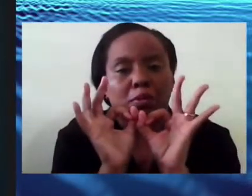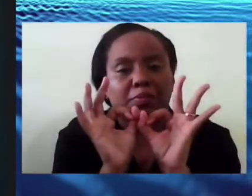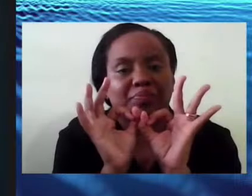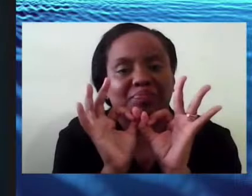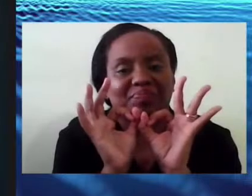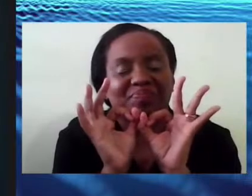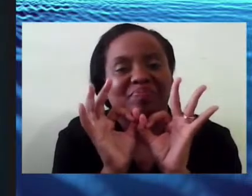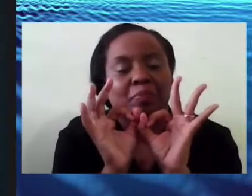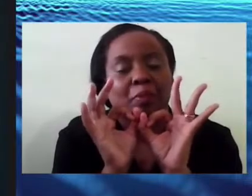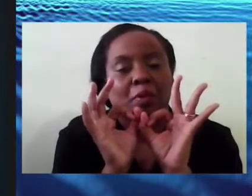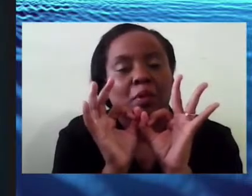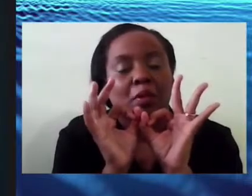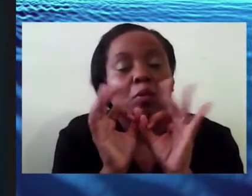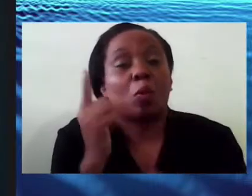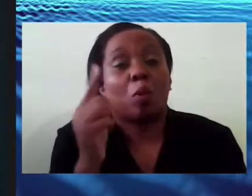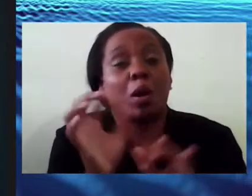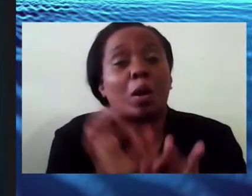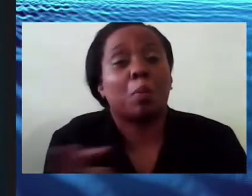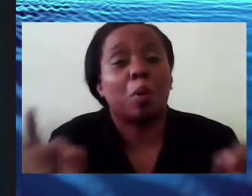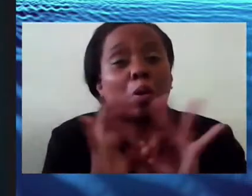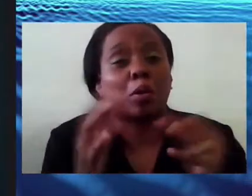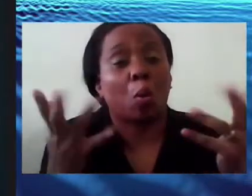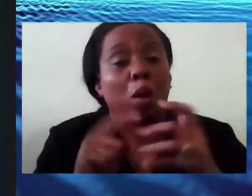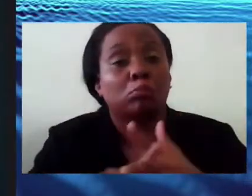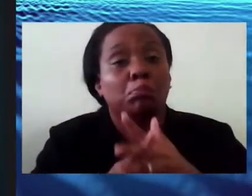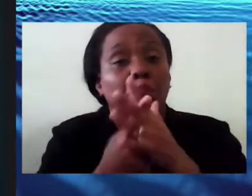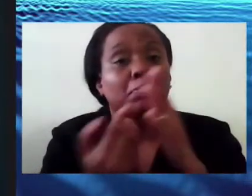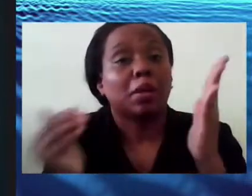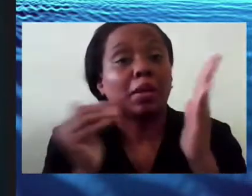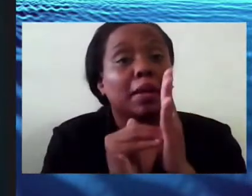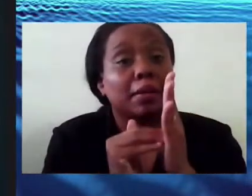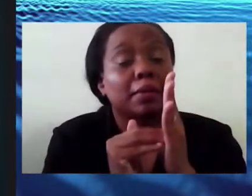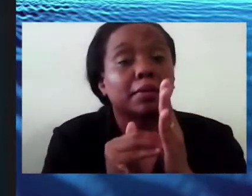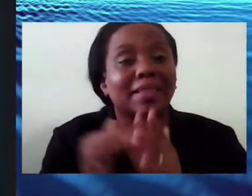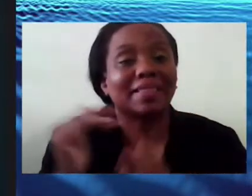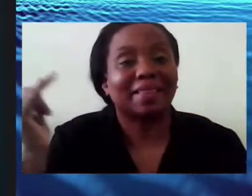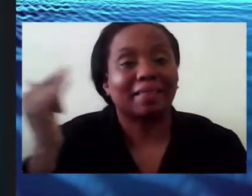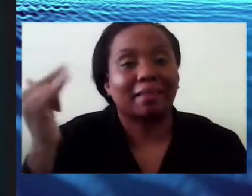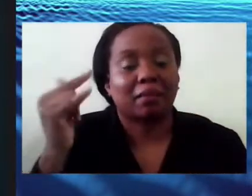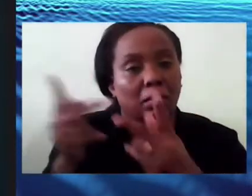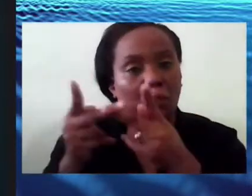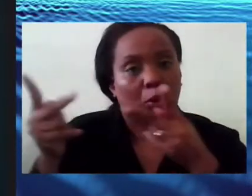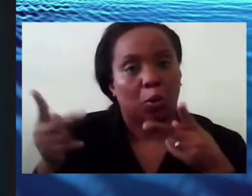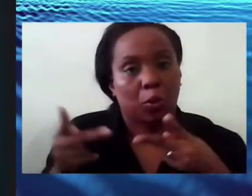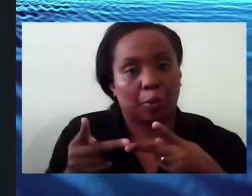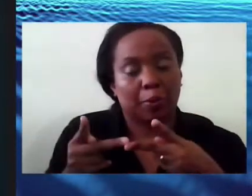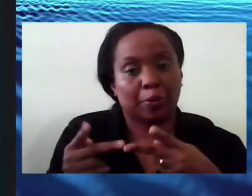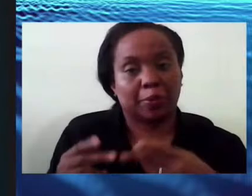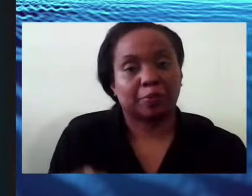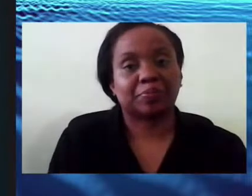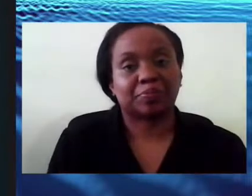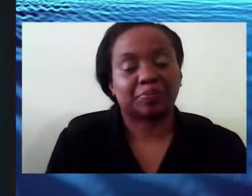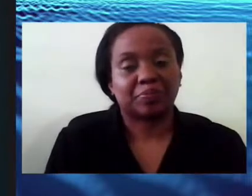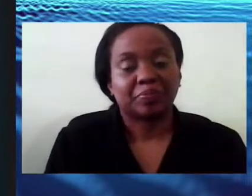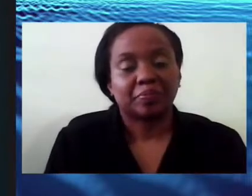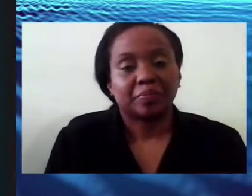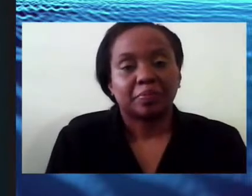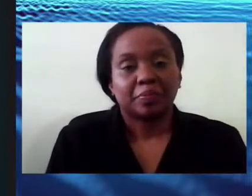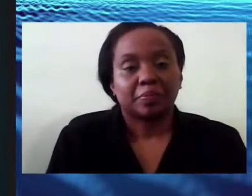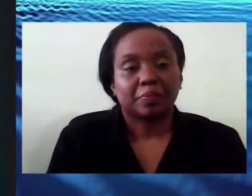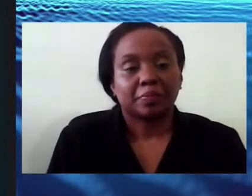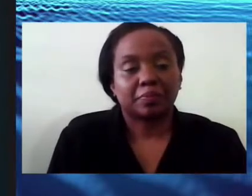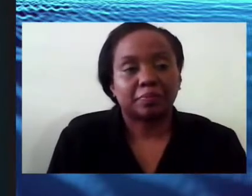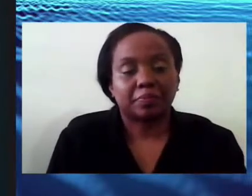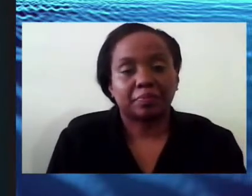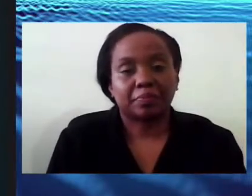the airport. And that's for a number of reasons. Persons have been commenting that we're trying to